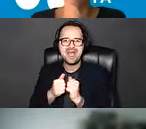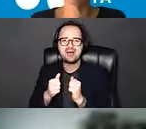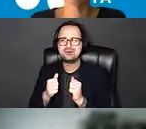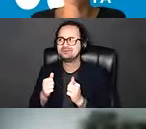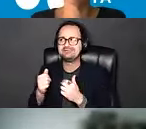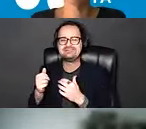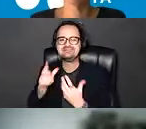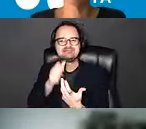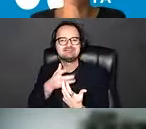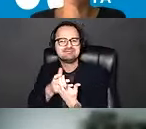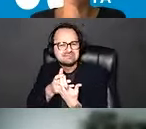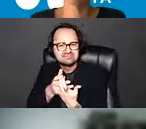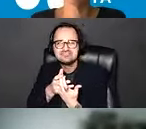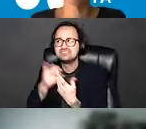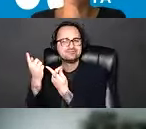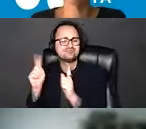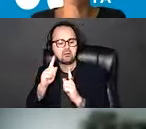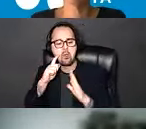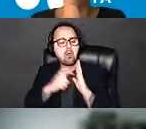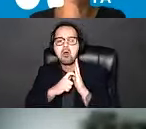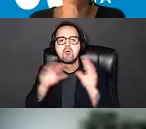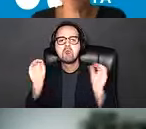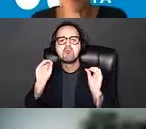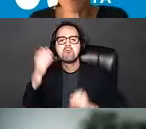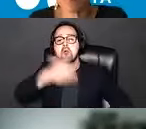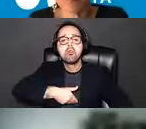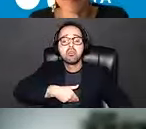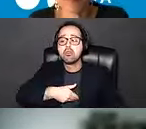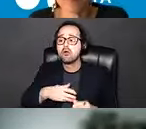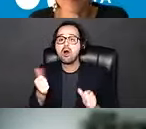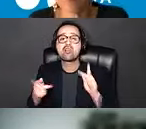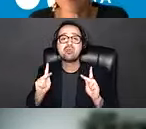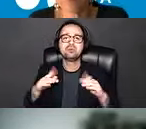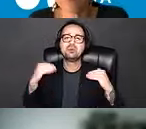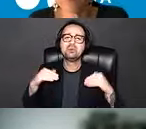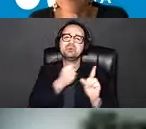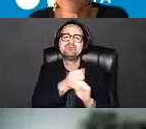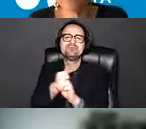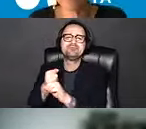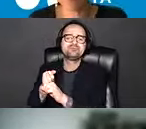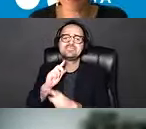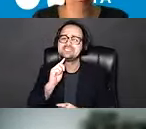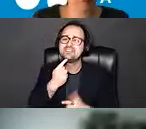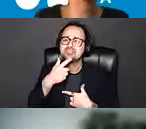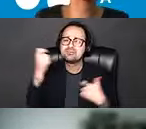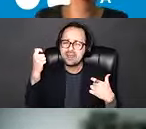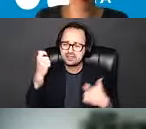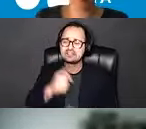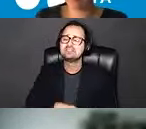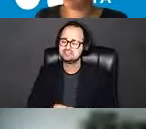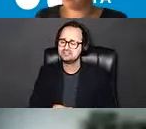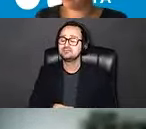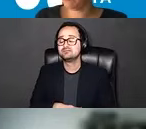they may not recognize that other people are really having severe traumatic effects from